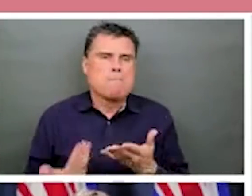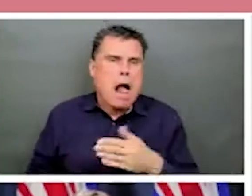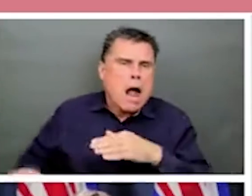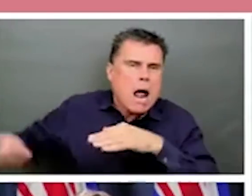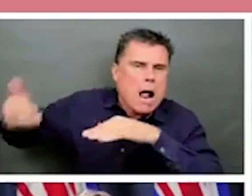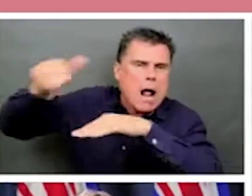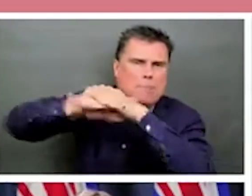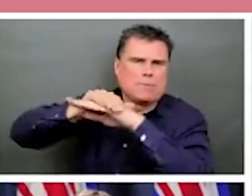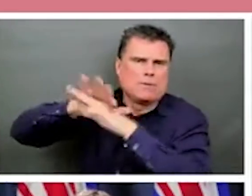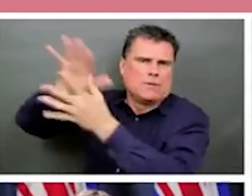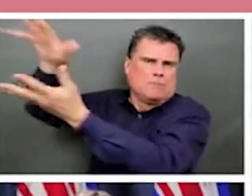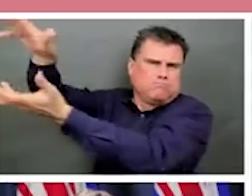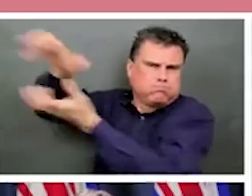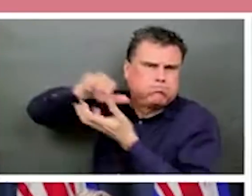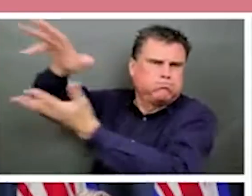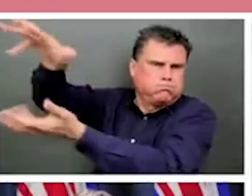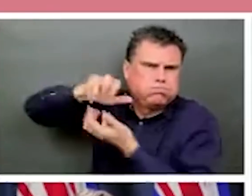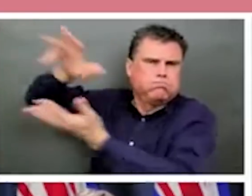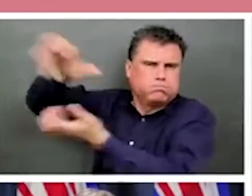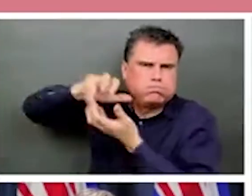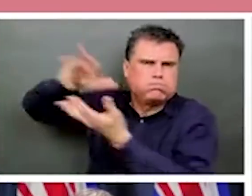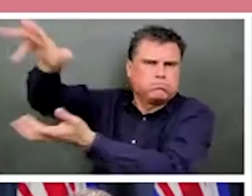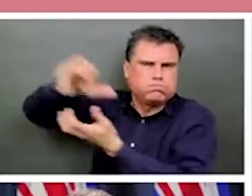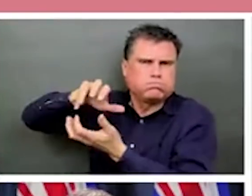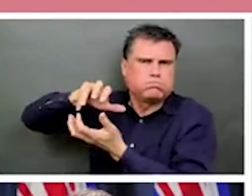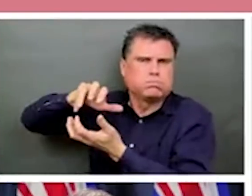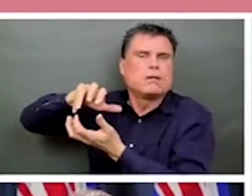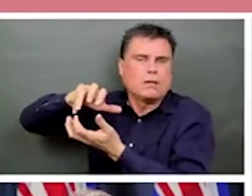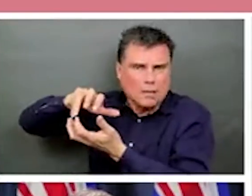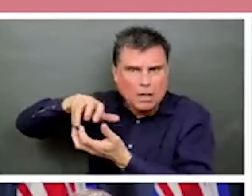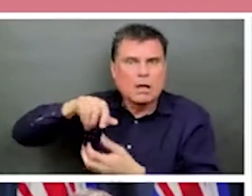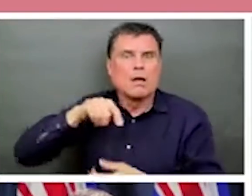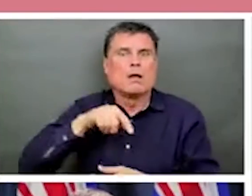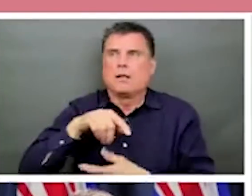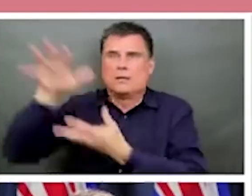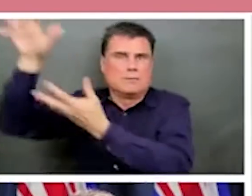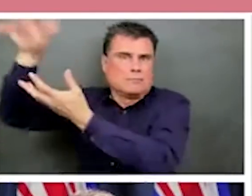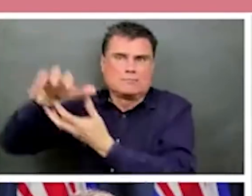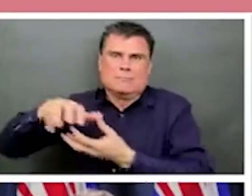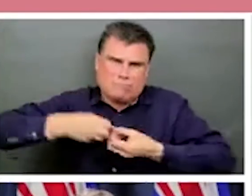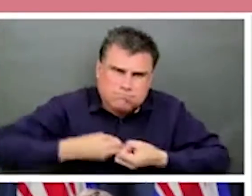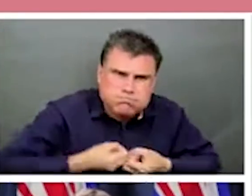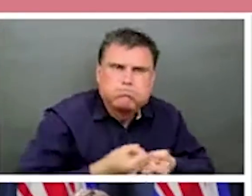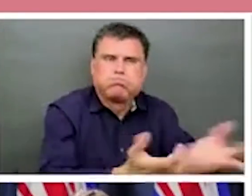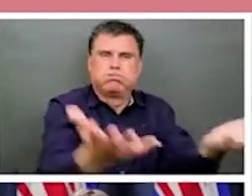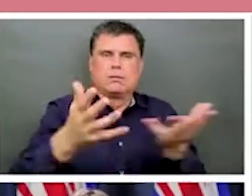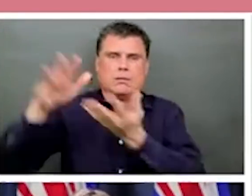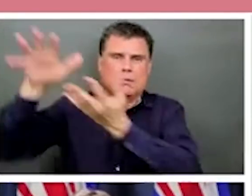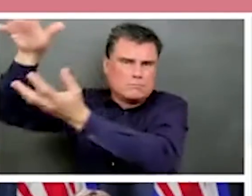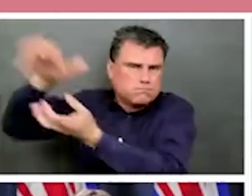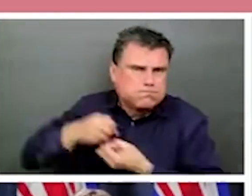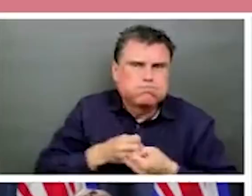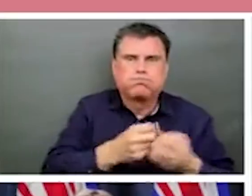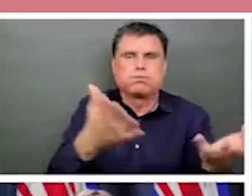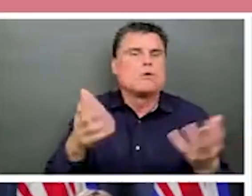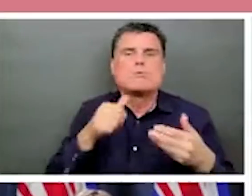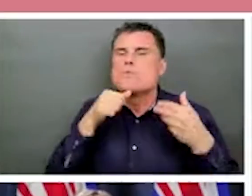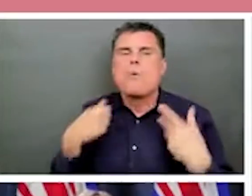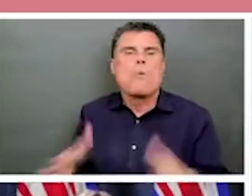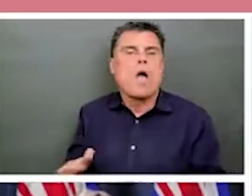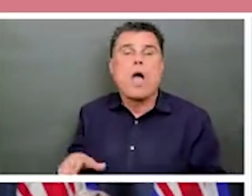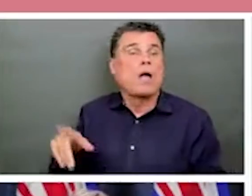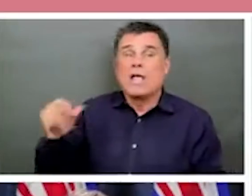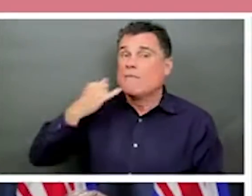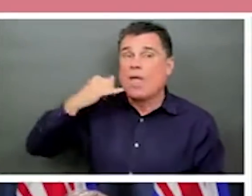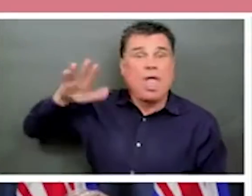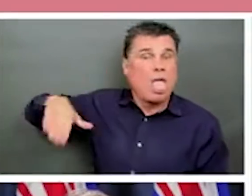vaccinating, and the fact that it involves large numbers of people in our general public, we do not want to be canceling vaccination clinics